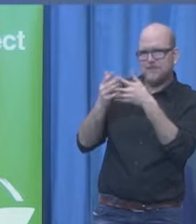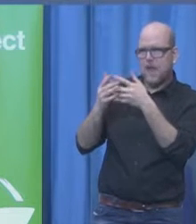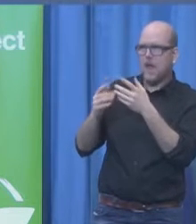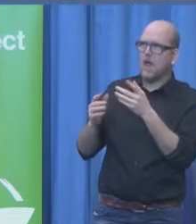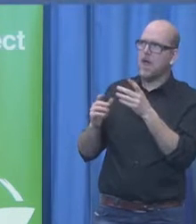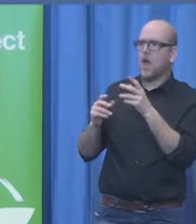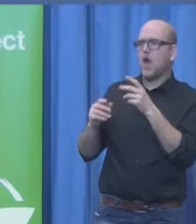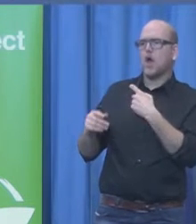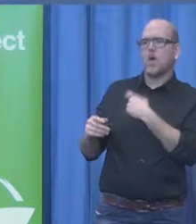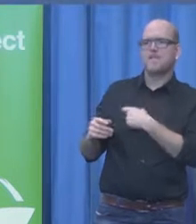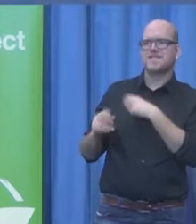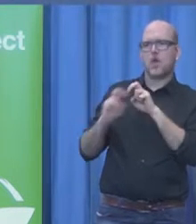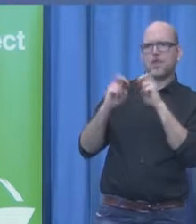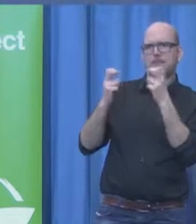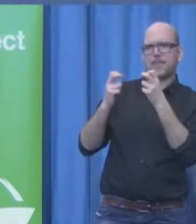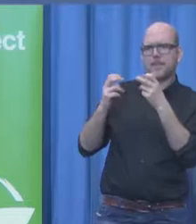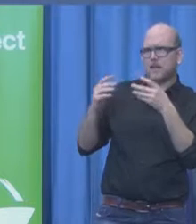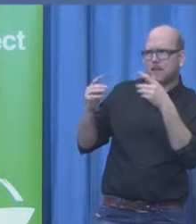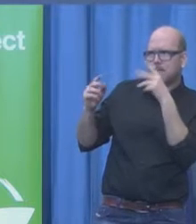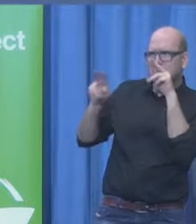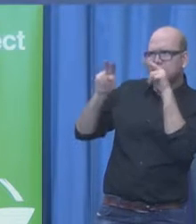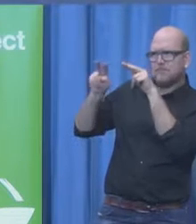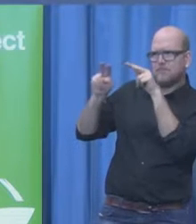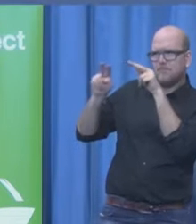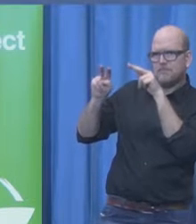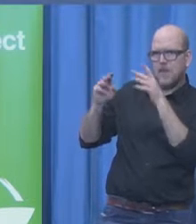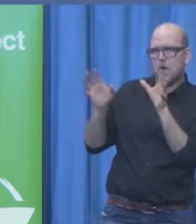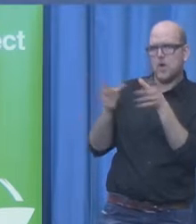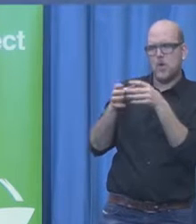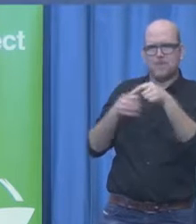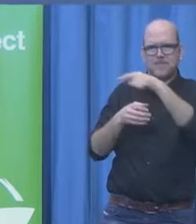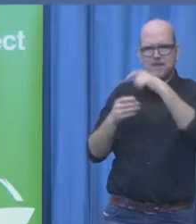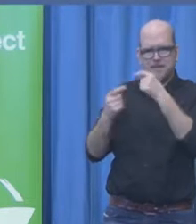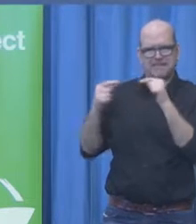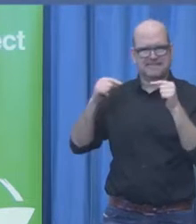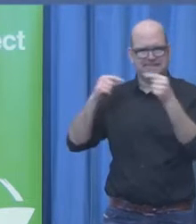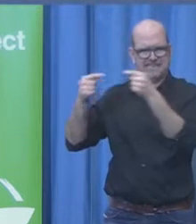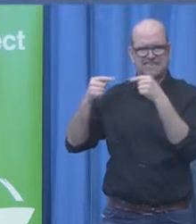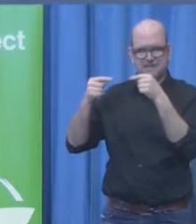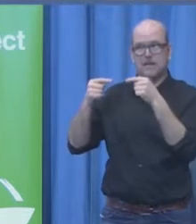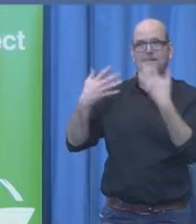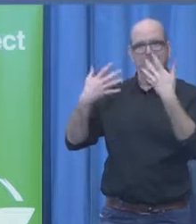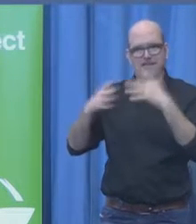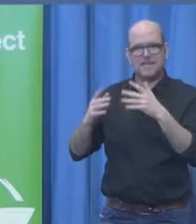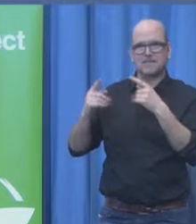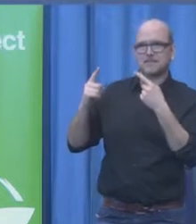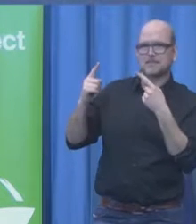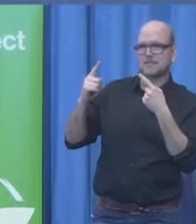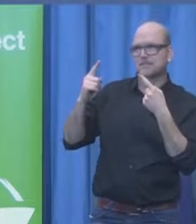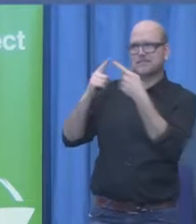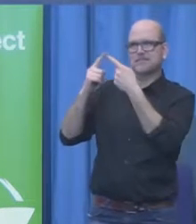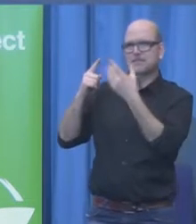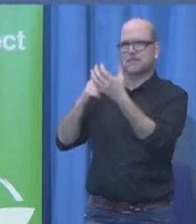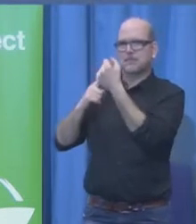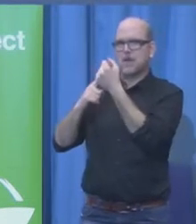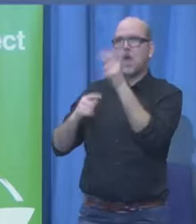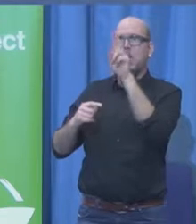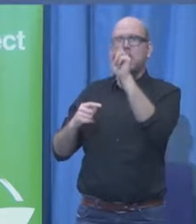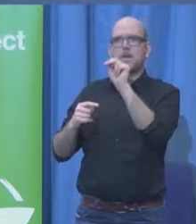looks that the goals are worked out,